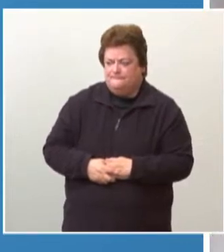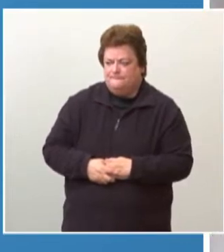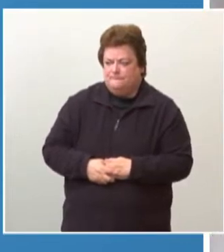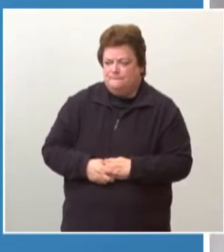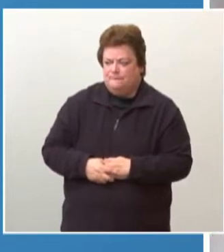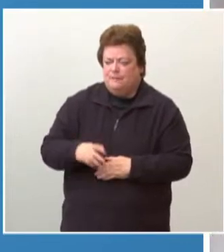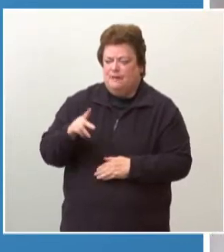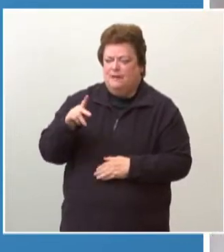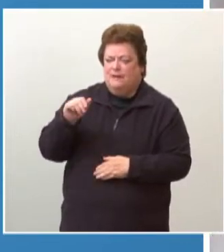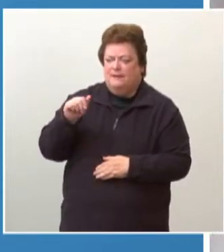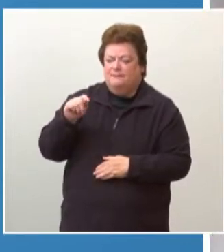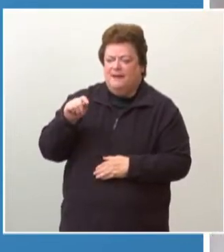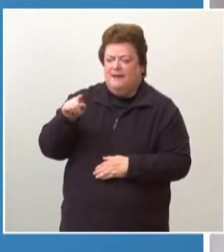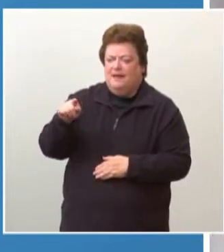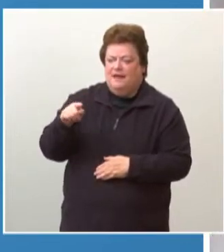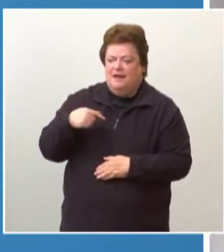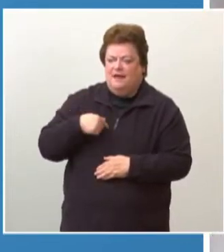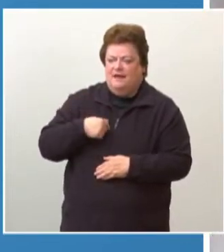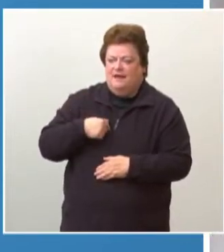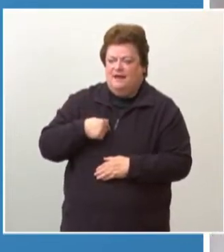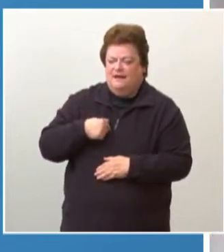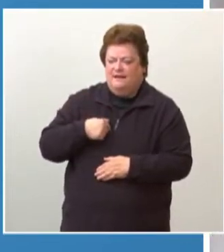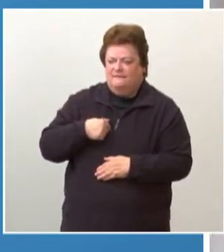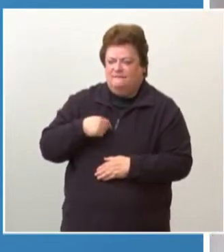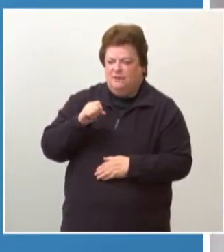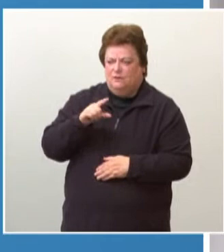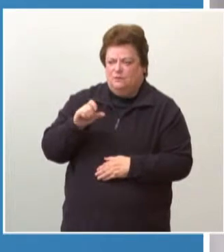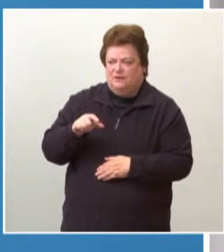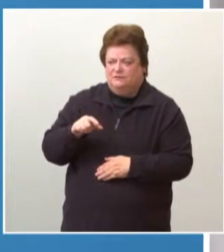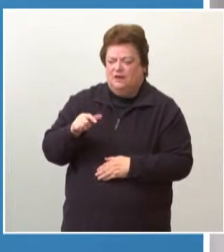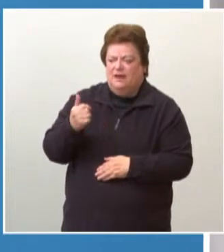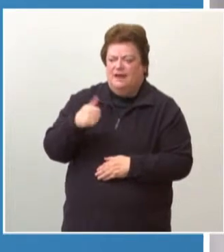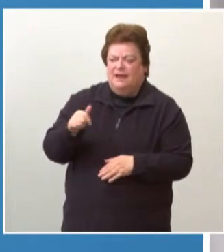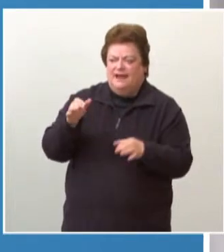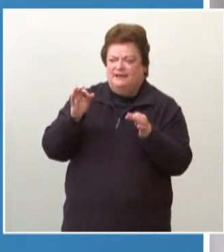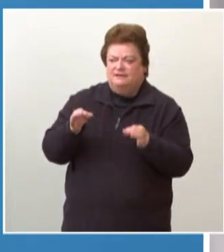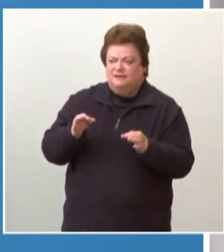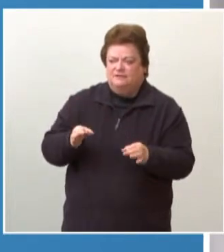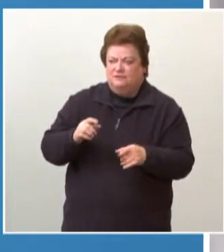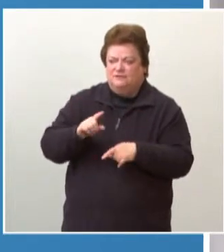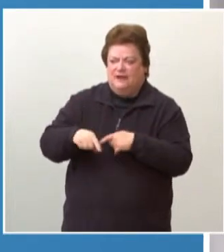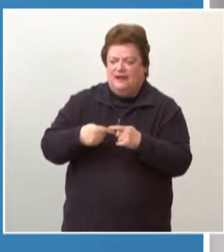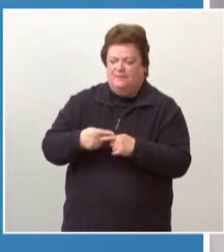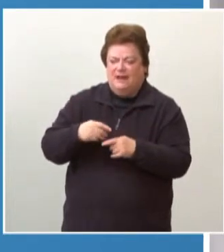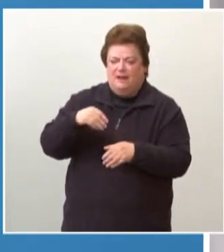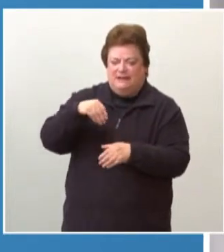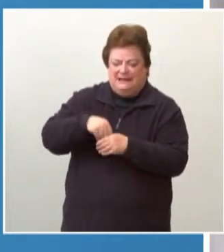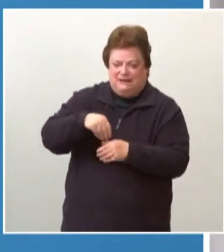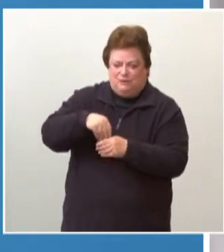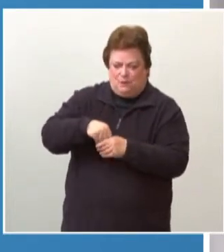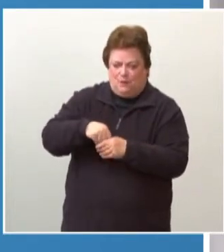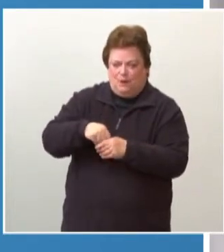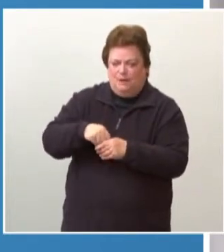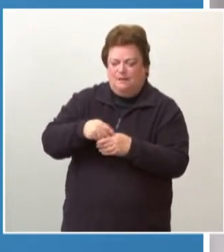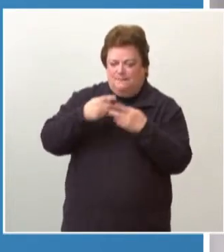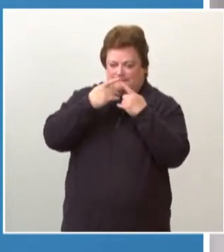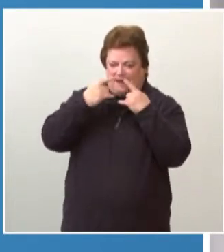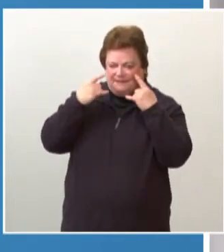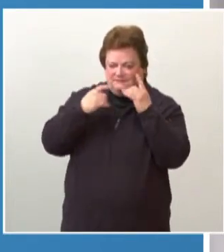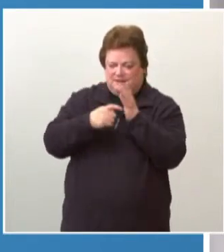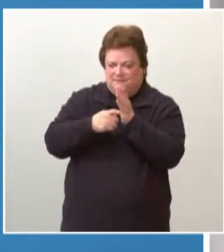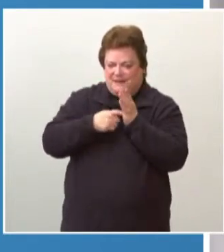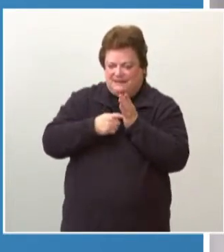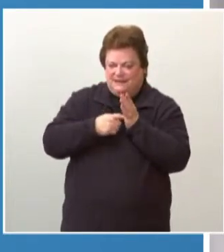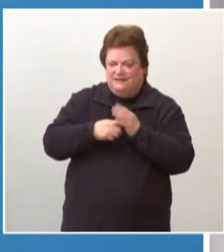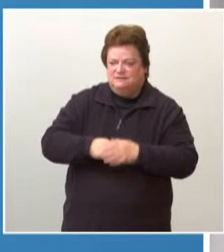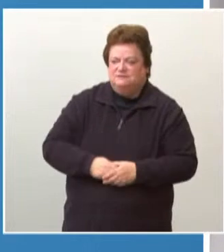Hi, Pat. So there are are there any decisions on indoor mask mandates?